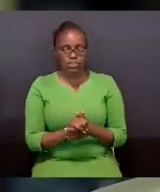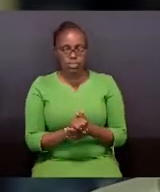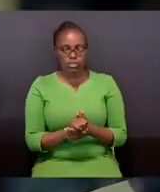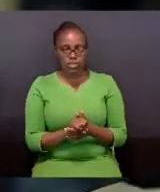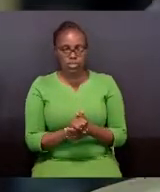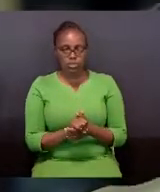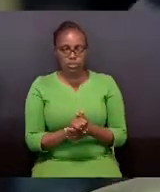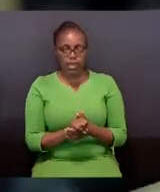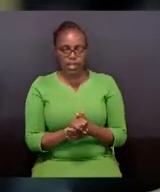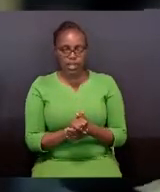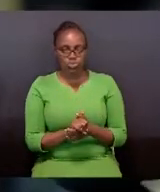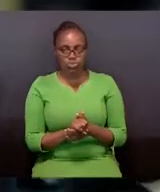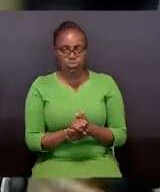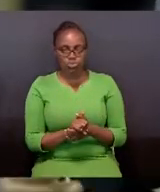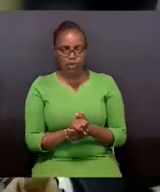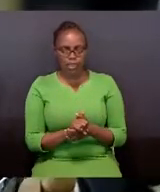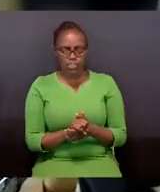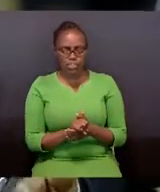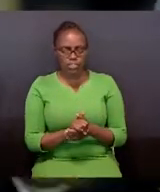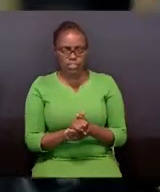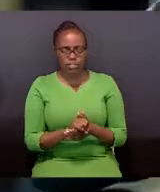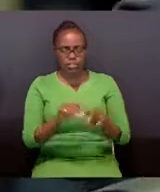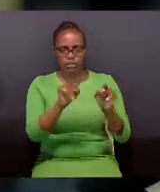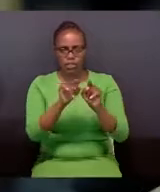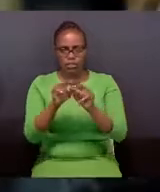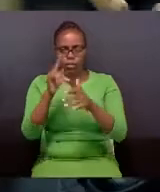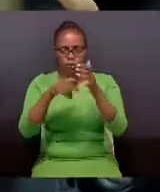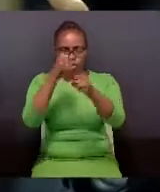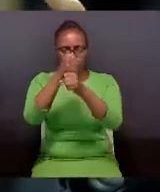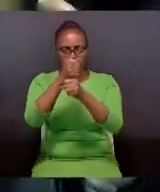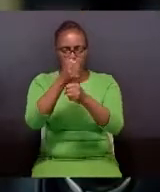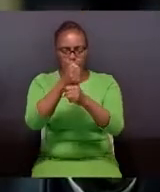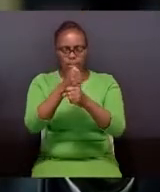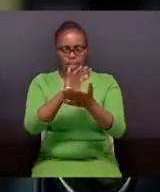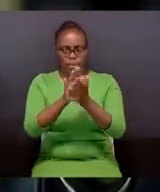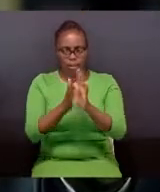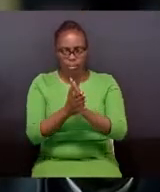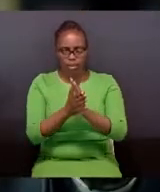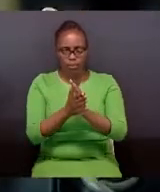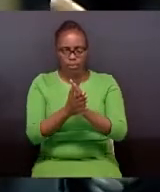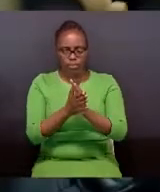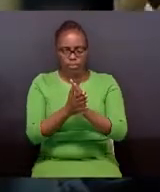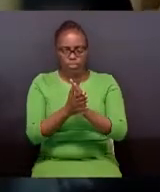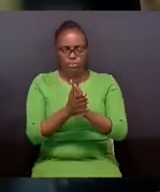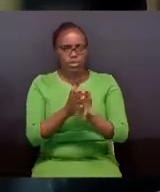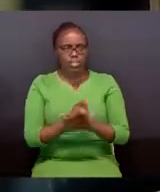that I may not have even when I'm older, because I've never become a member of parliament myself.